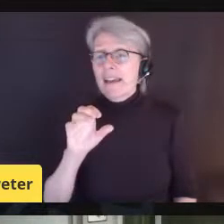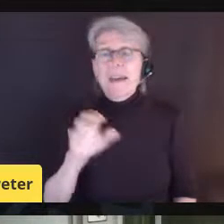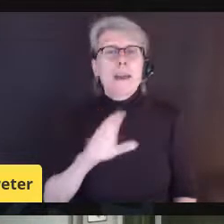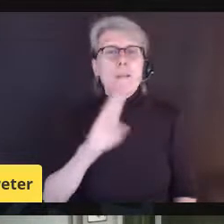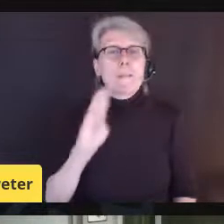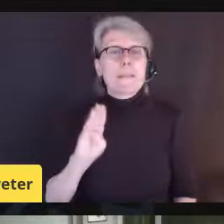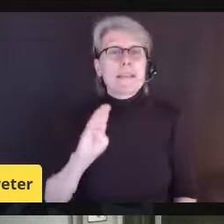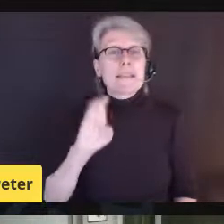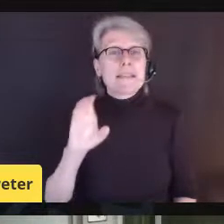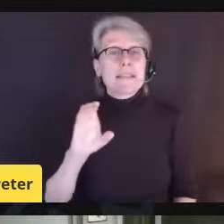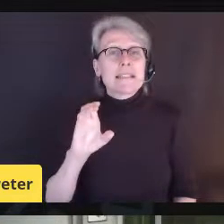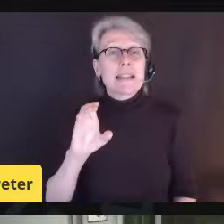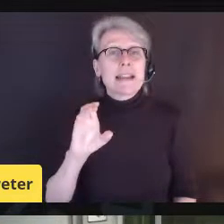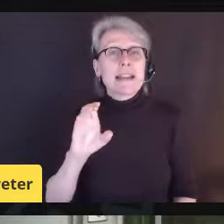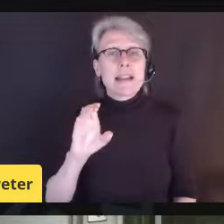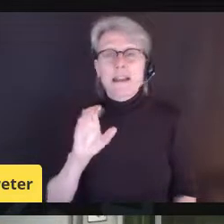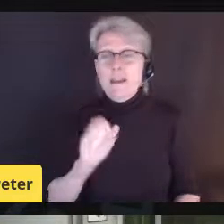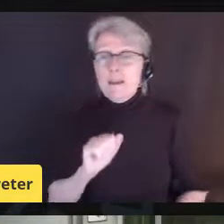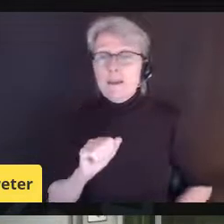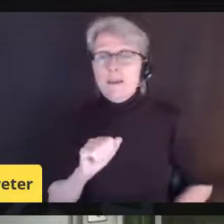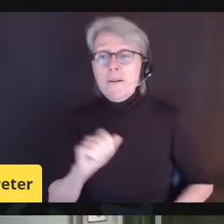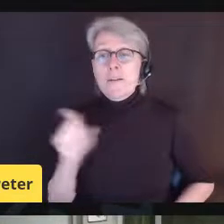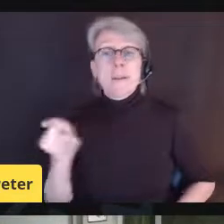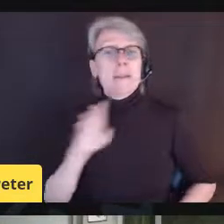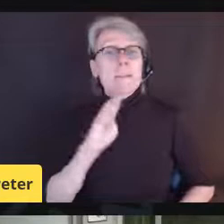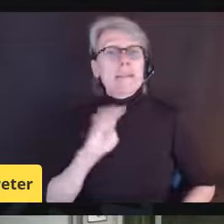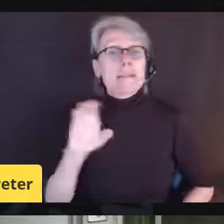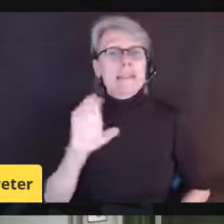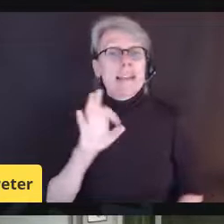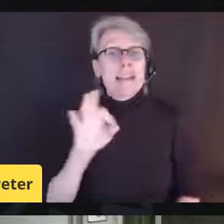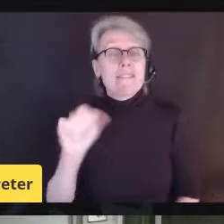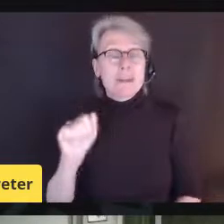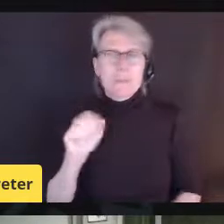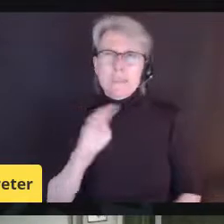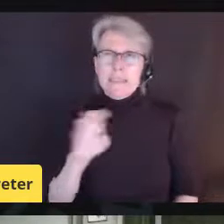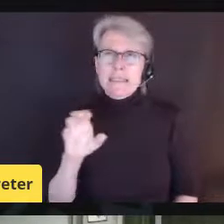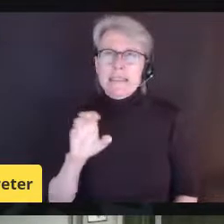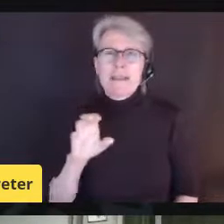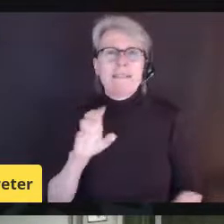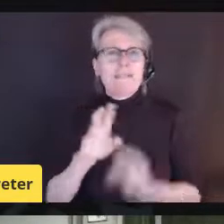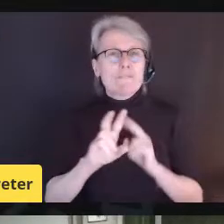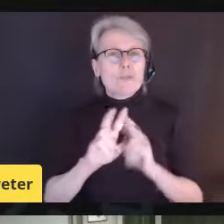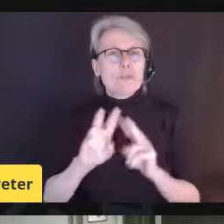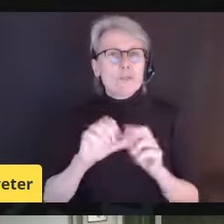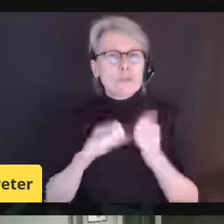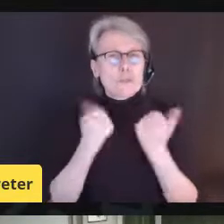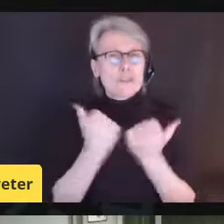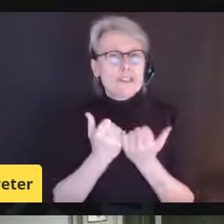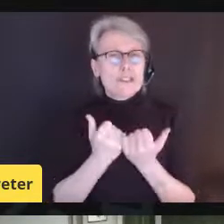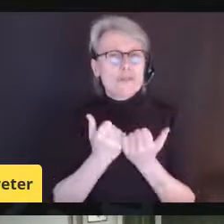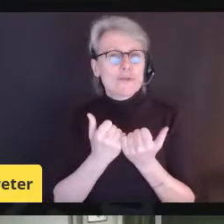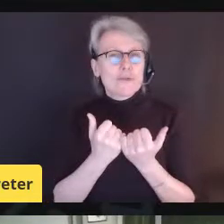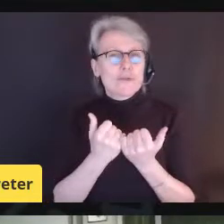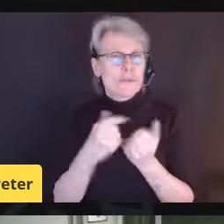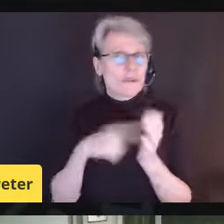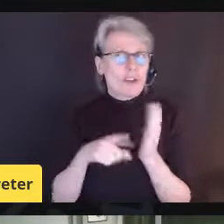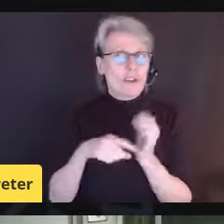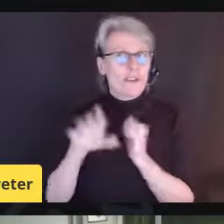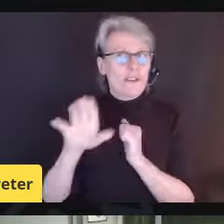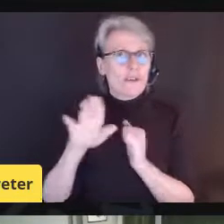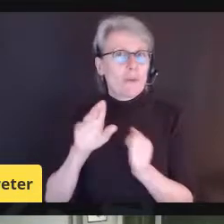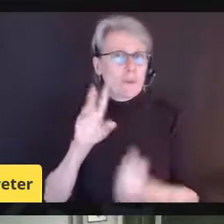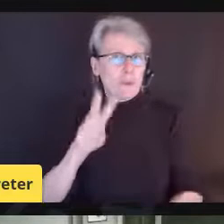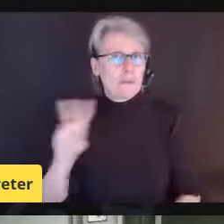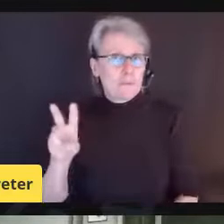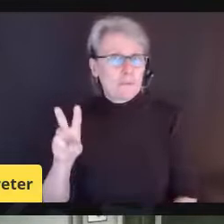BCFA. The VC, but she said it's a British Columbia Funeral Association. Go check out their website.